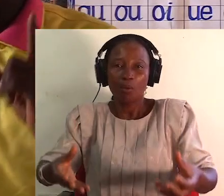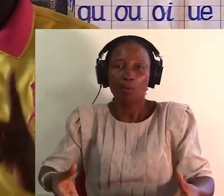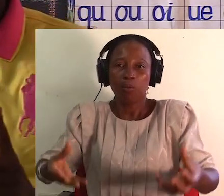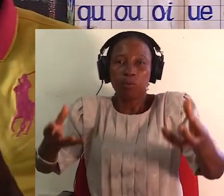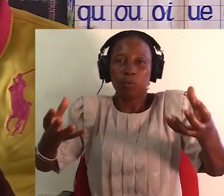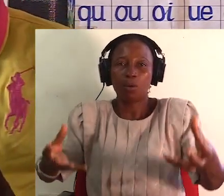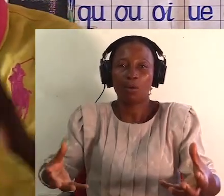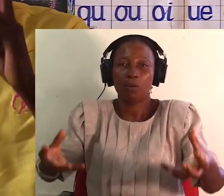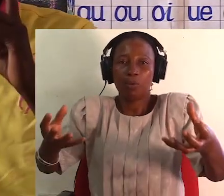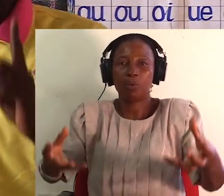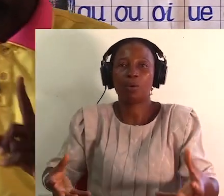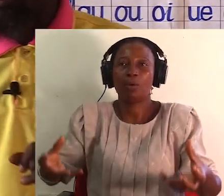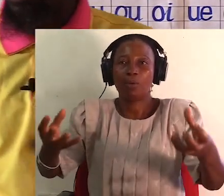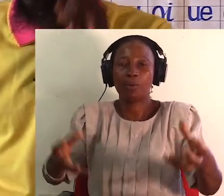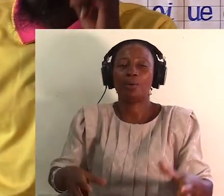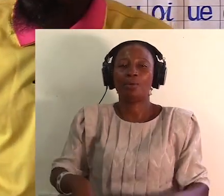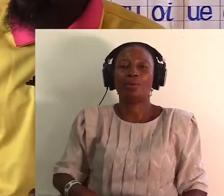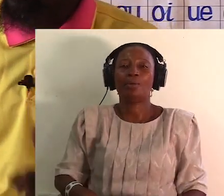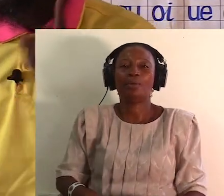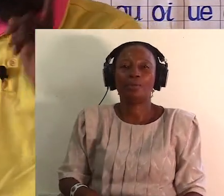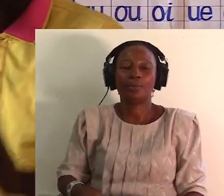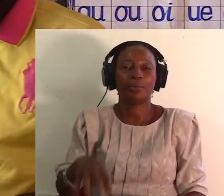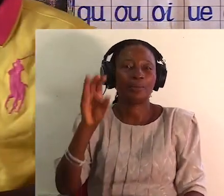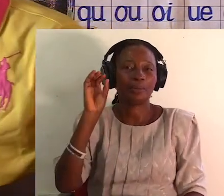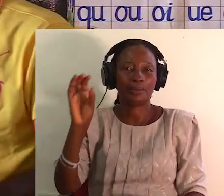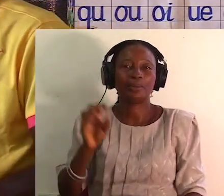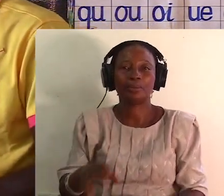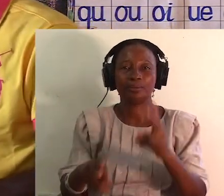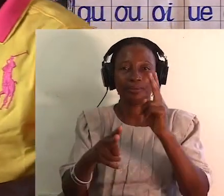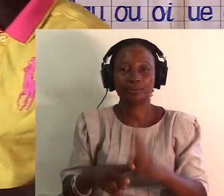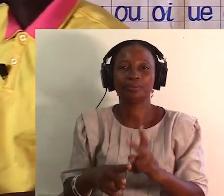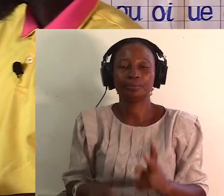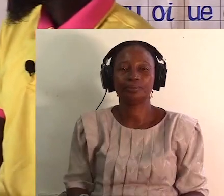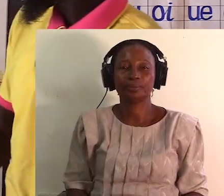I'm going to repeat the story once again. Listen carefully.